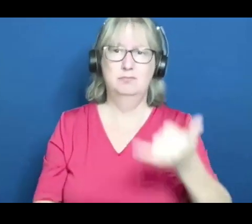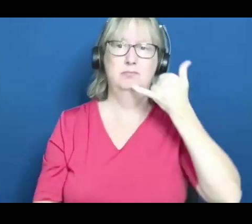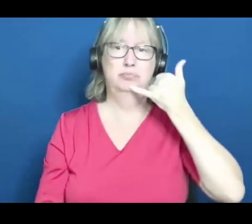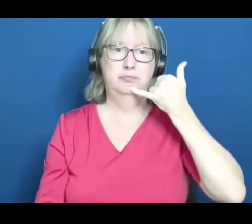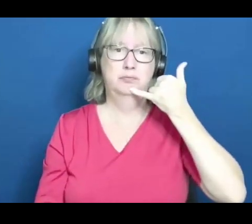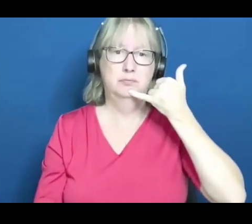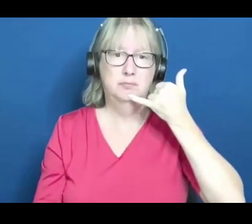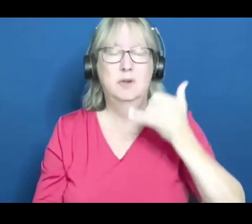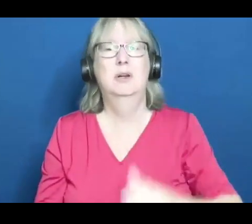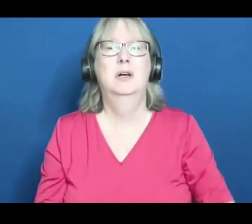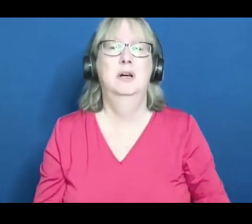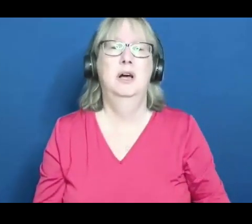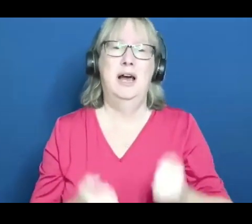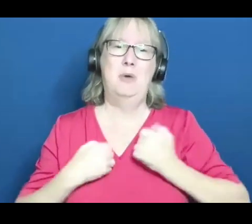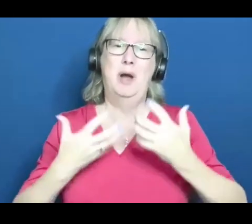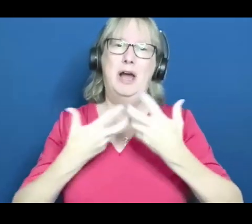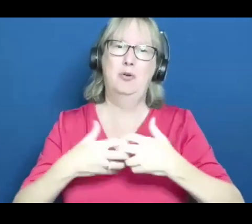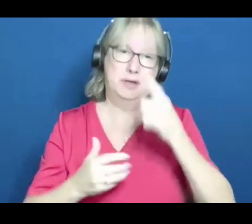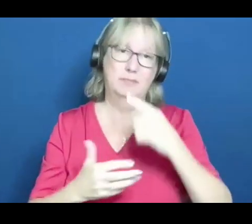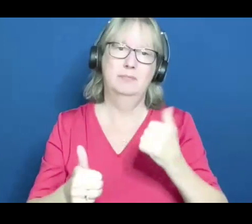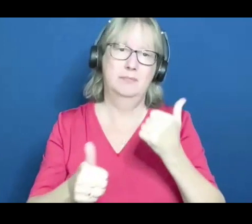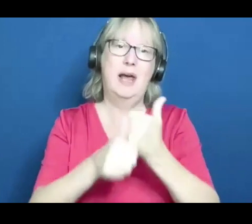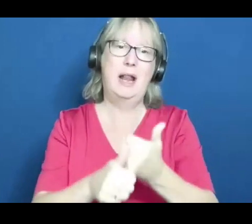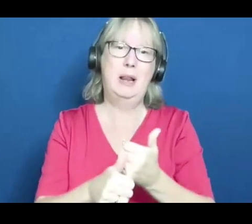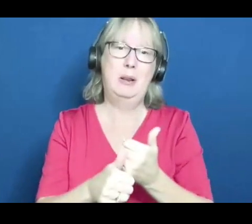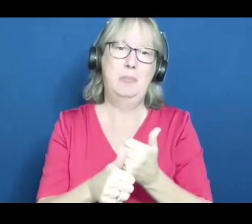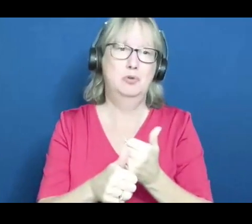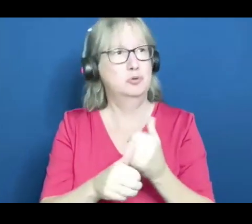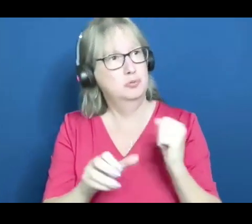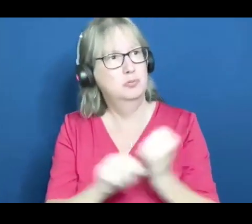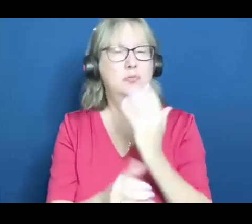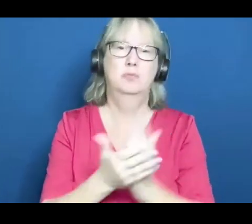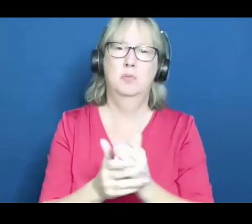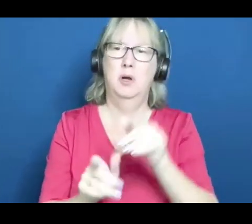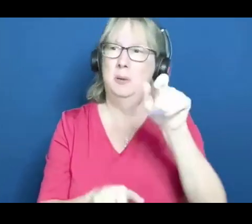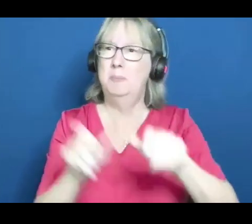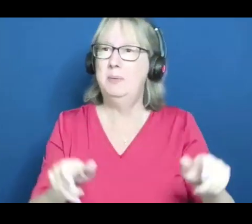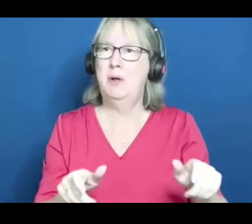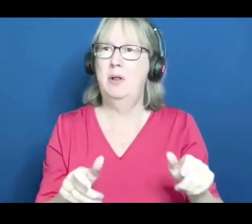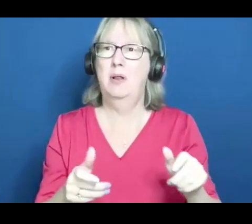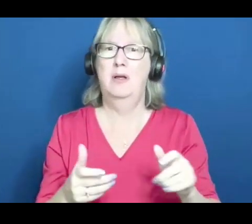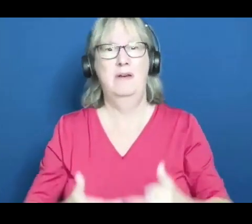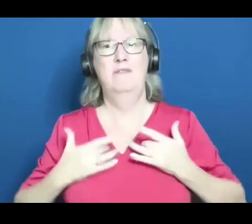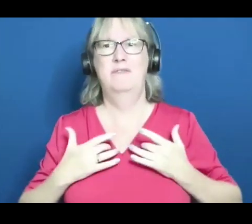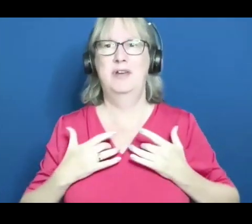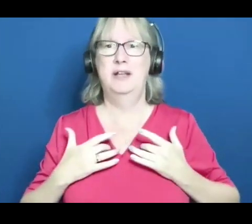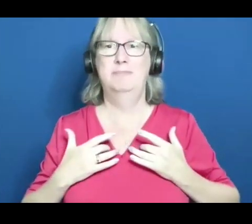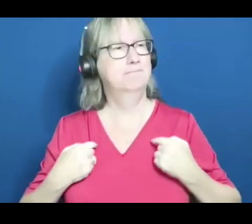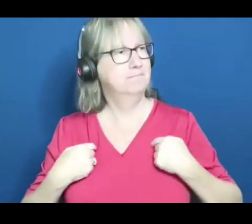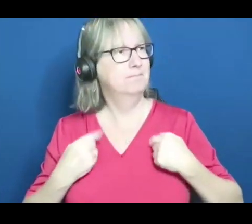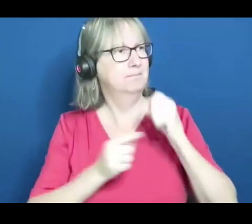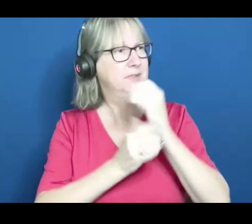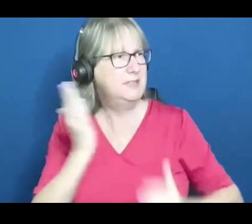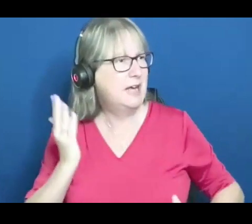equipment that we can supply, it can really help to enable people where they might feel they're being held back with a disability of